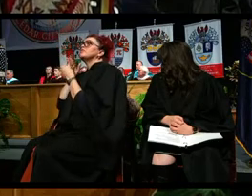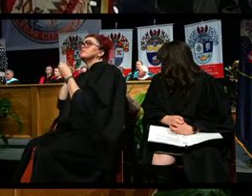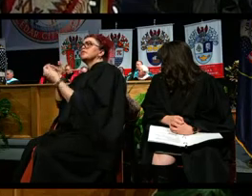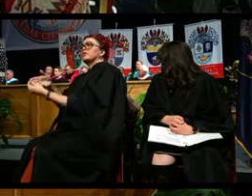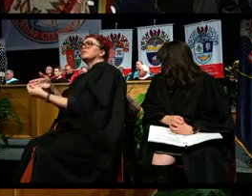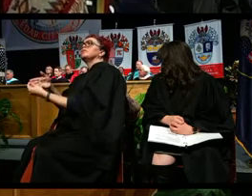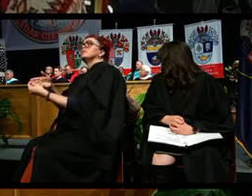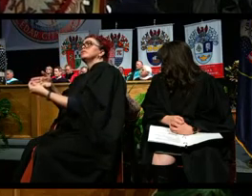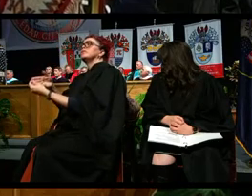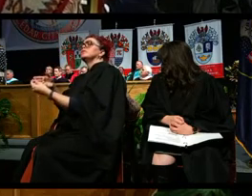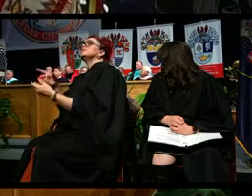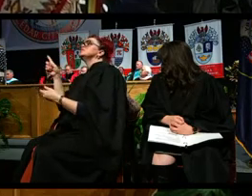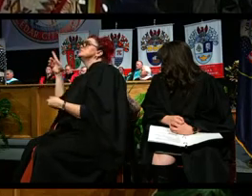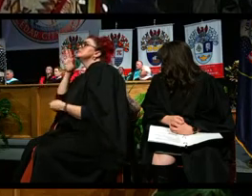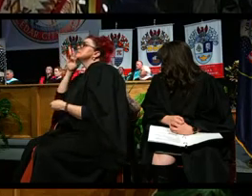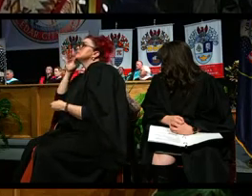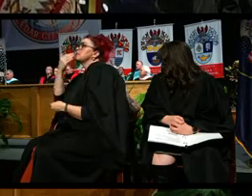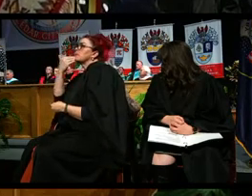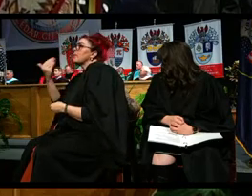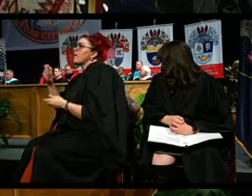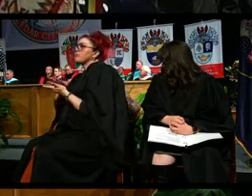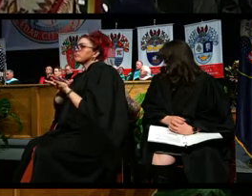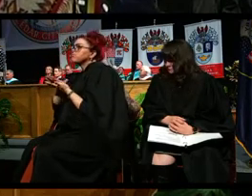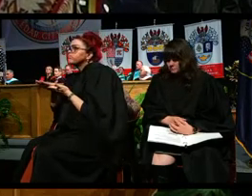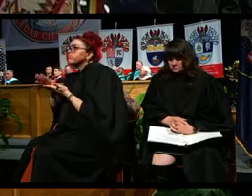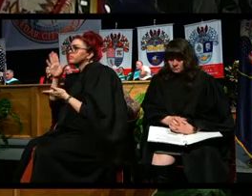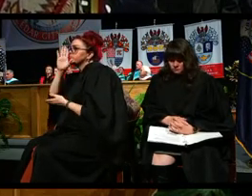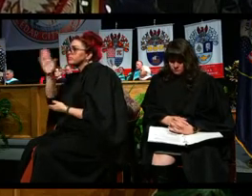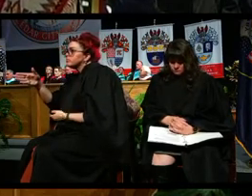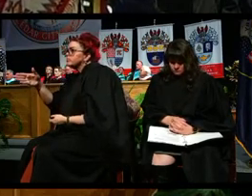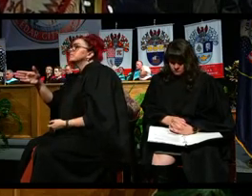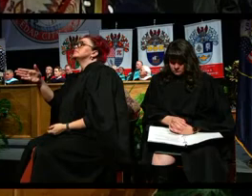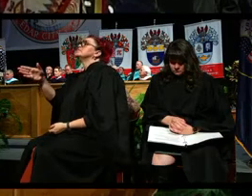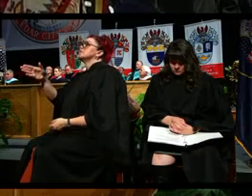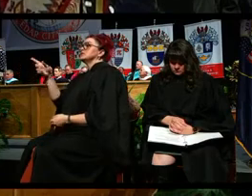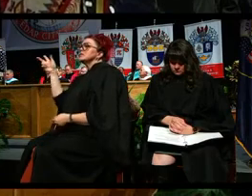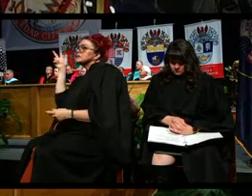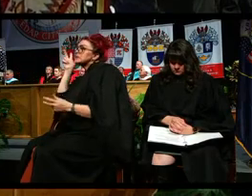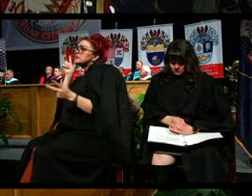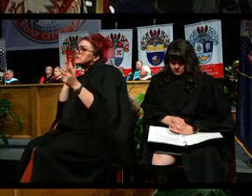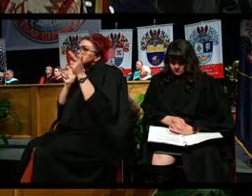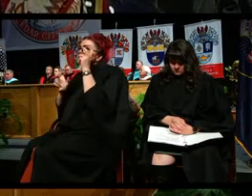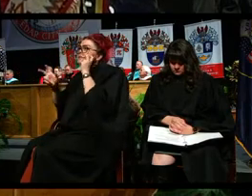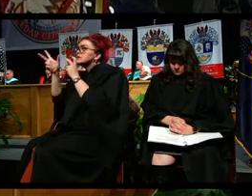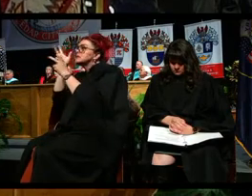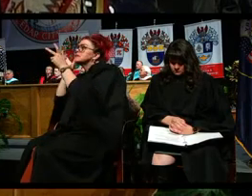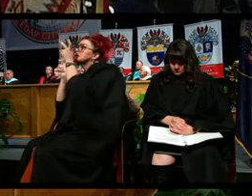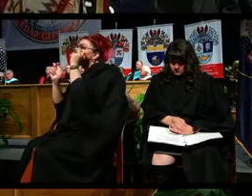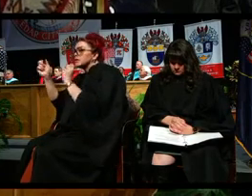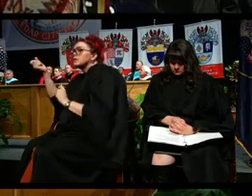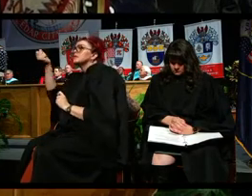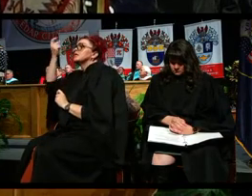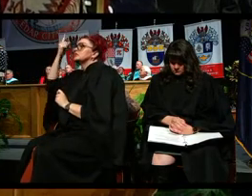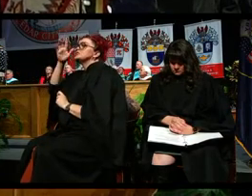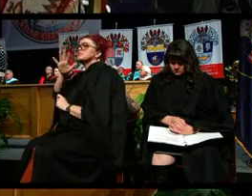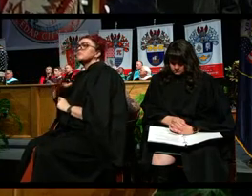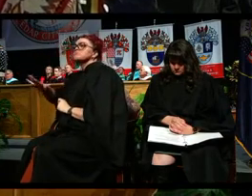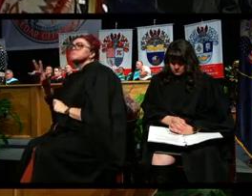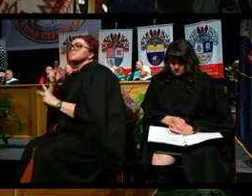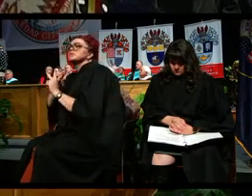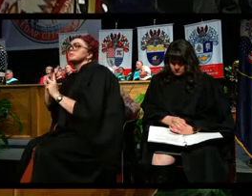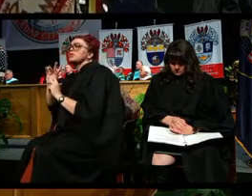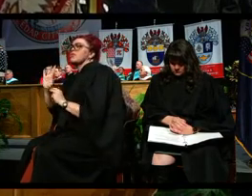The people will understand. And that she'll hear in a good way. That she will understand others as they talk to